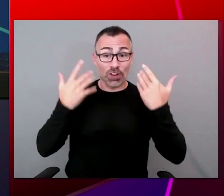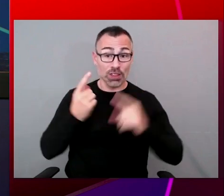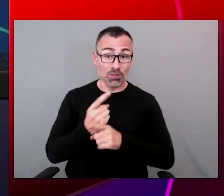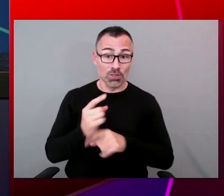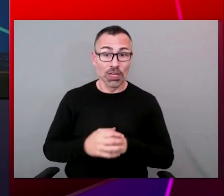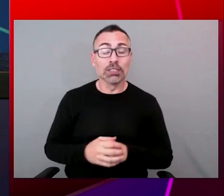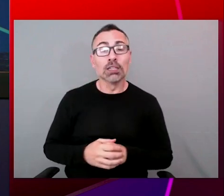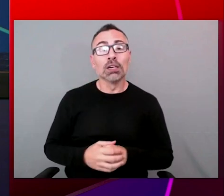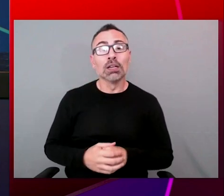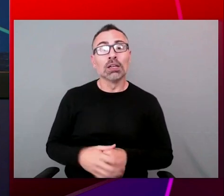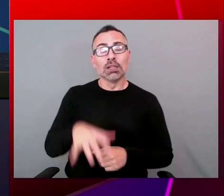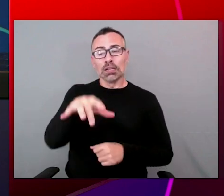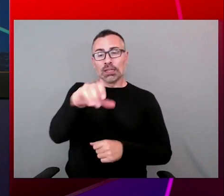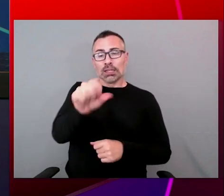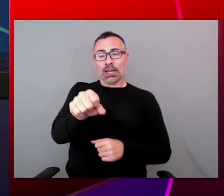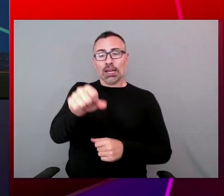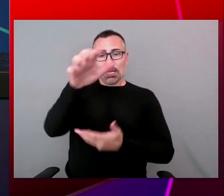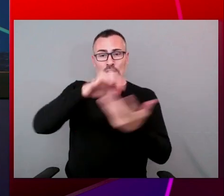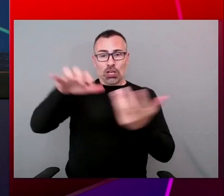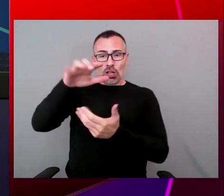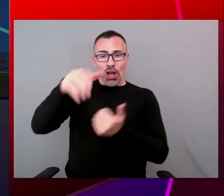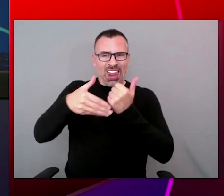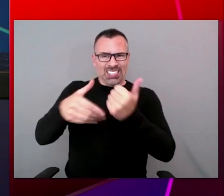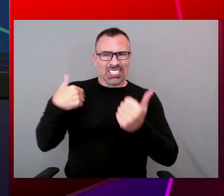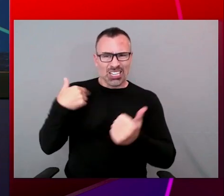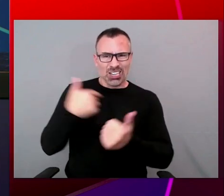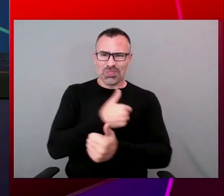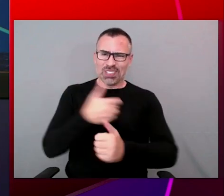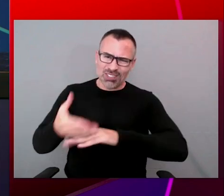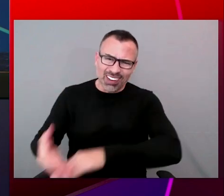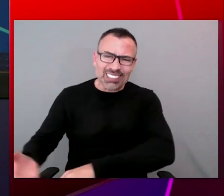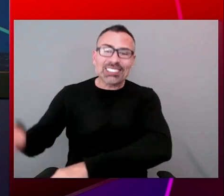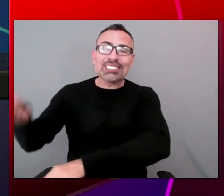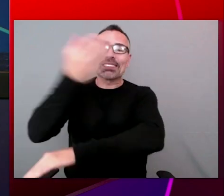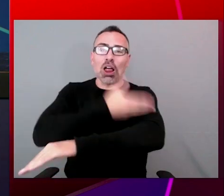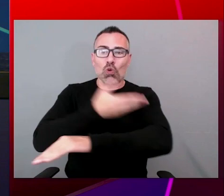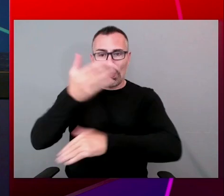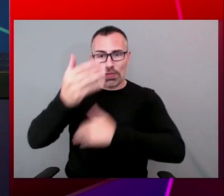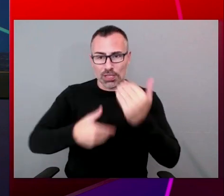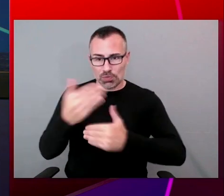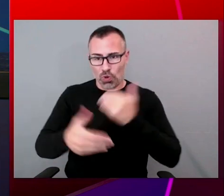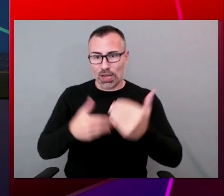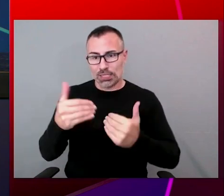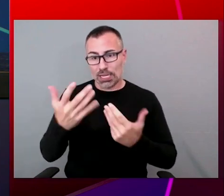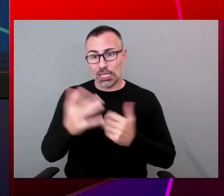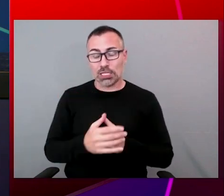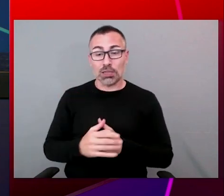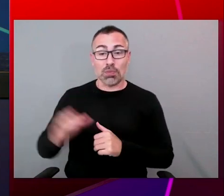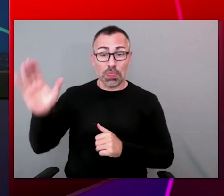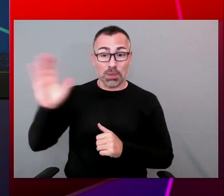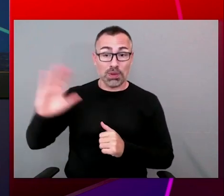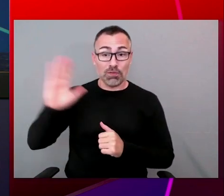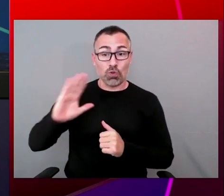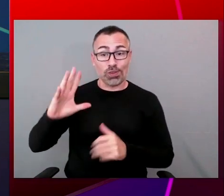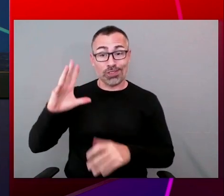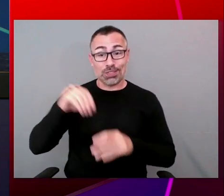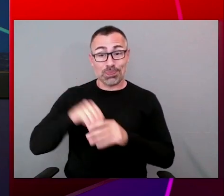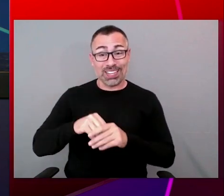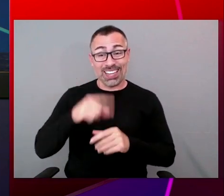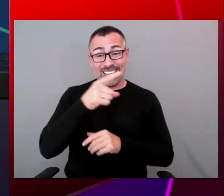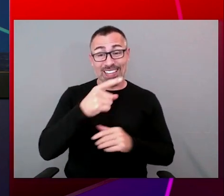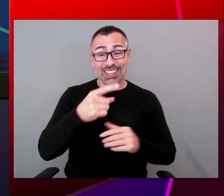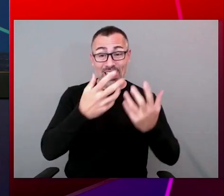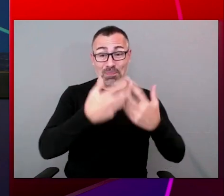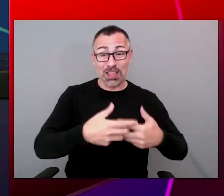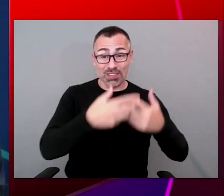helped us accelerate this process and accelerate the journey is just, it used to be in manufacturing, in these building management systems, all that data was siloed